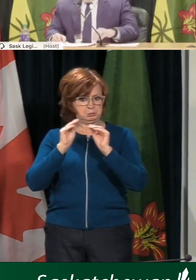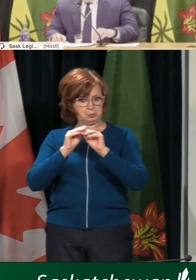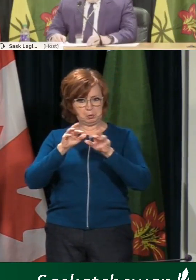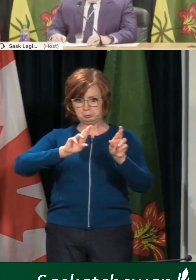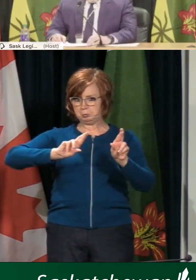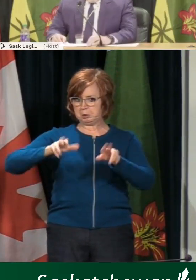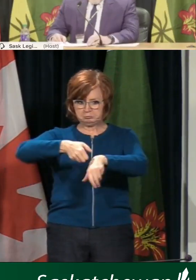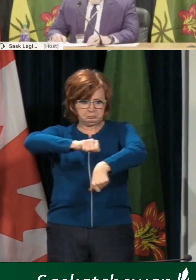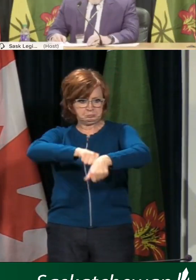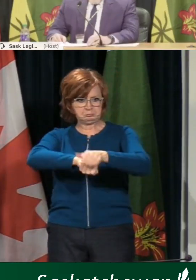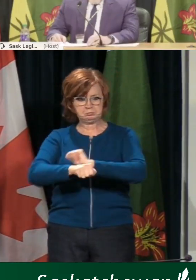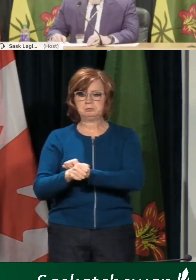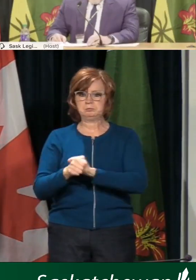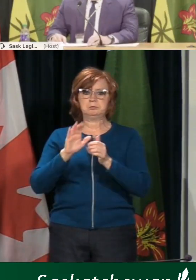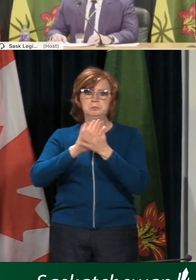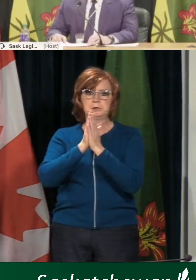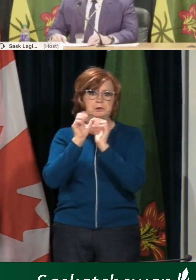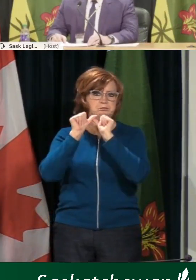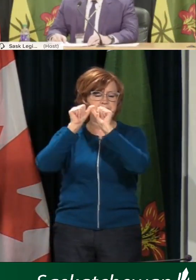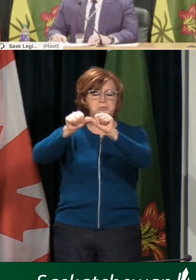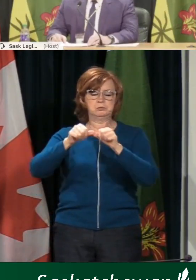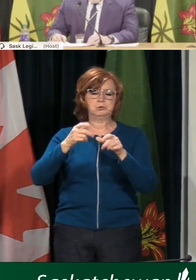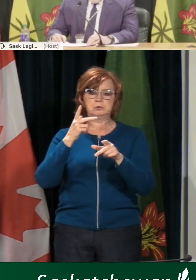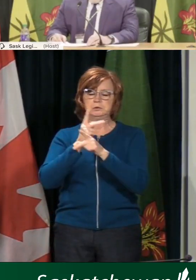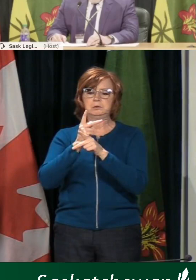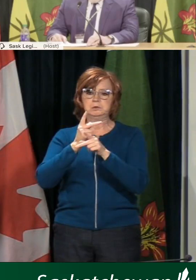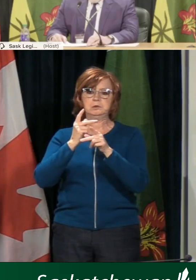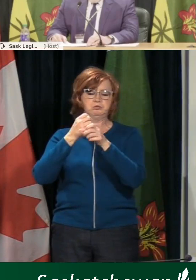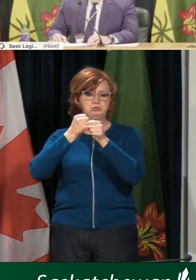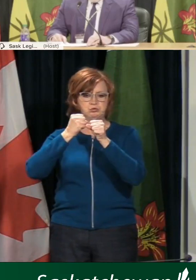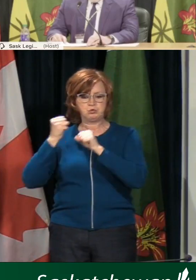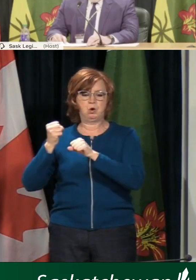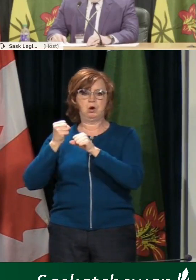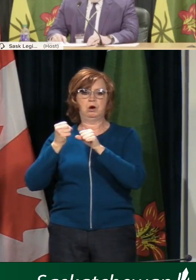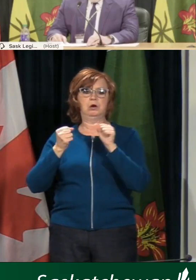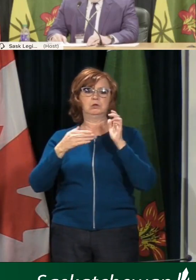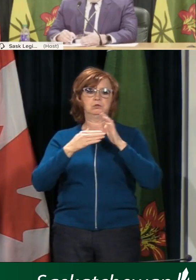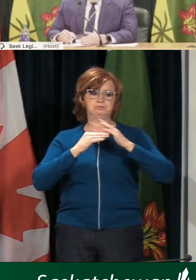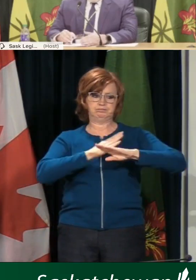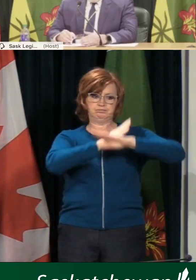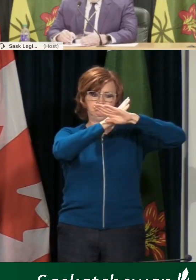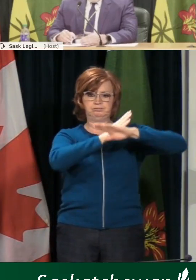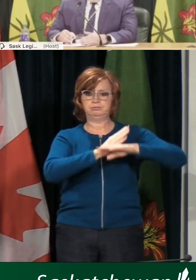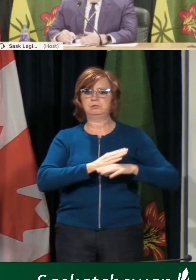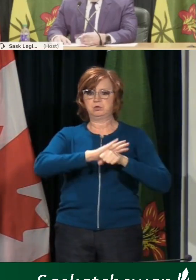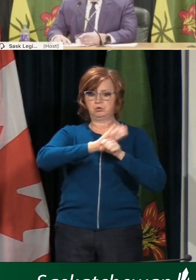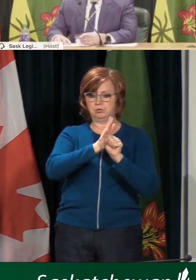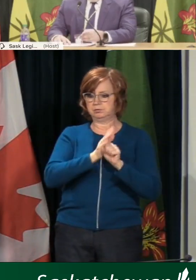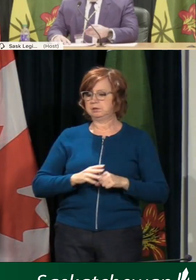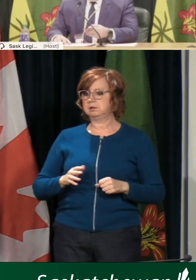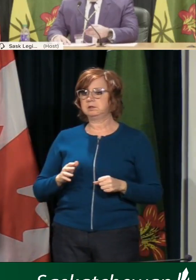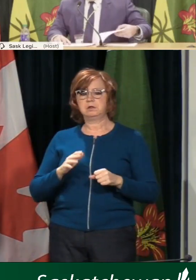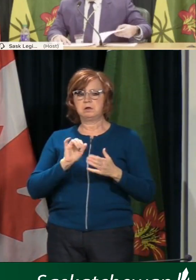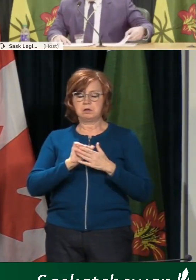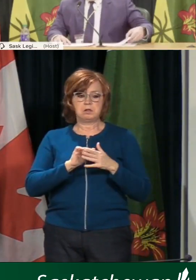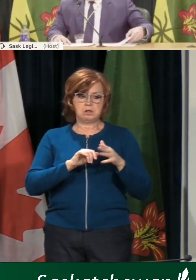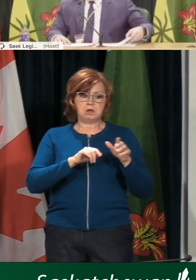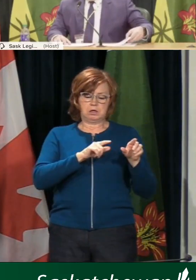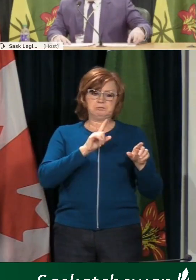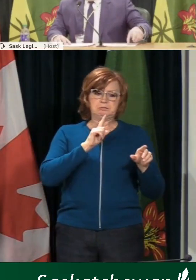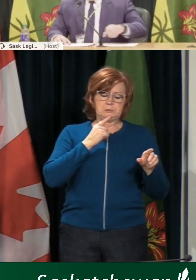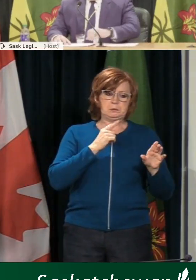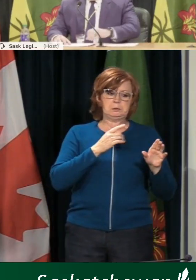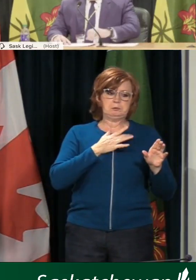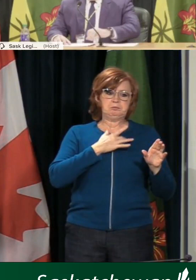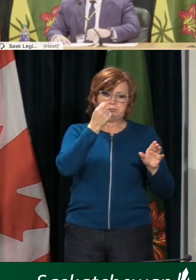today's presentation is going to offer some encouraging information, I want to emphasize that it does not detract from how seriously we are taking the